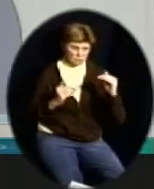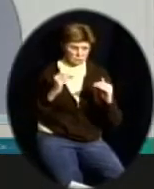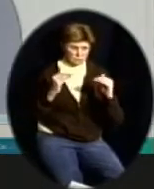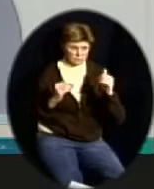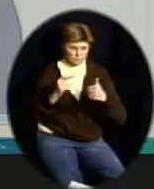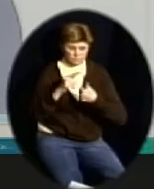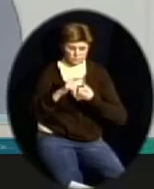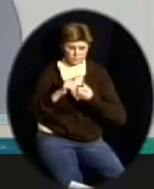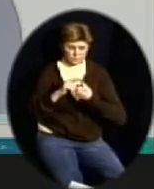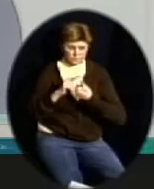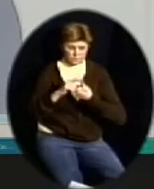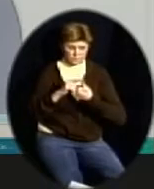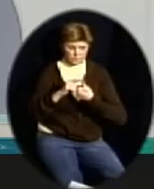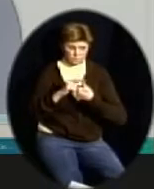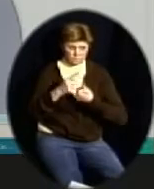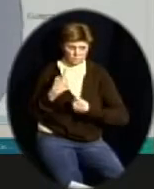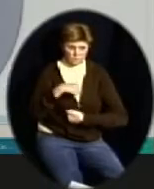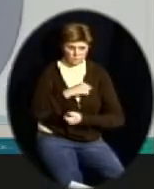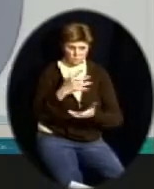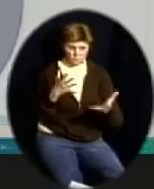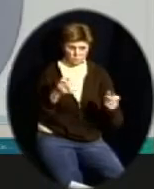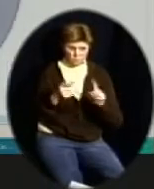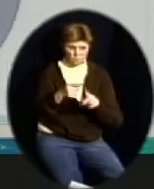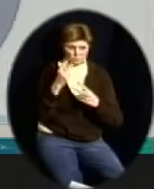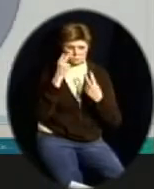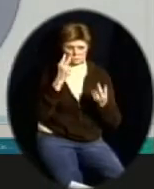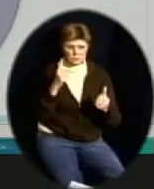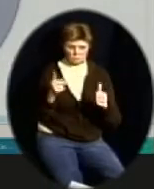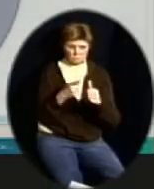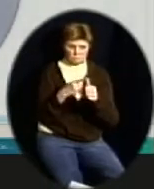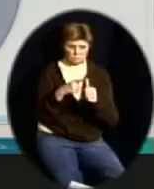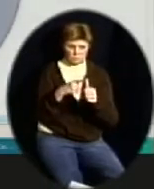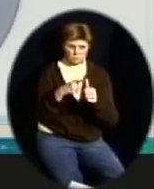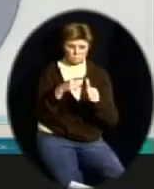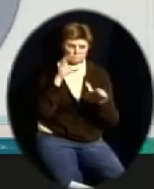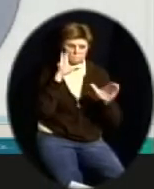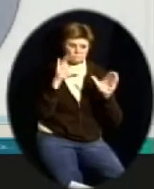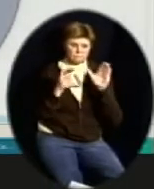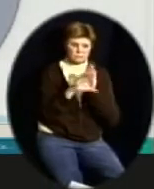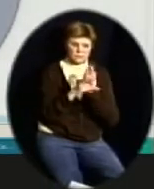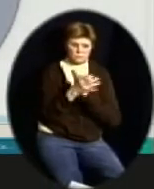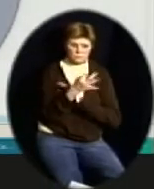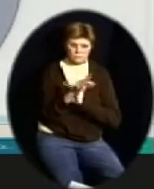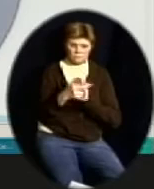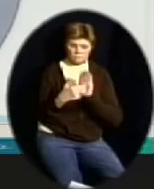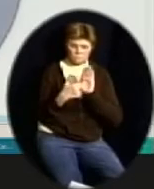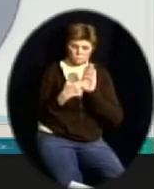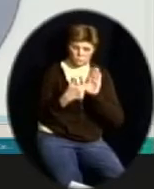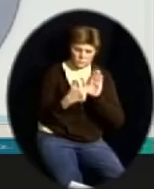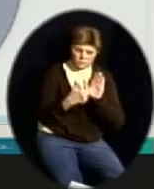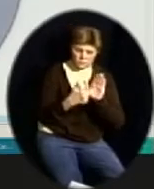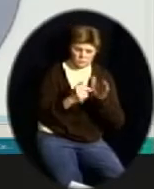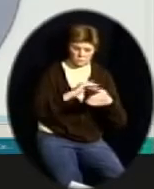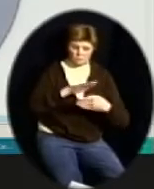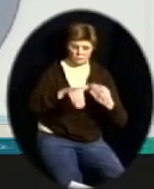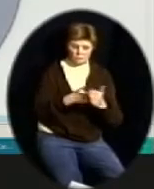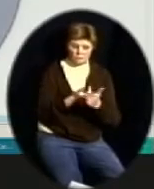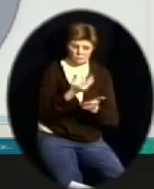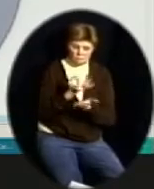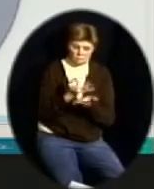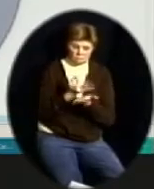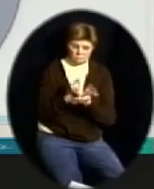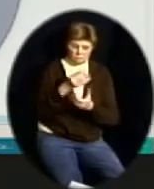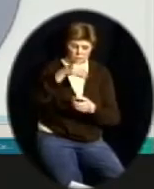Would like to start with a picture that represents all of the funds of the district,